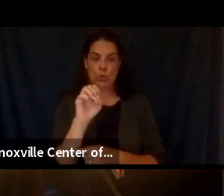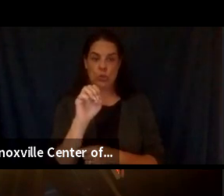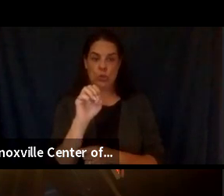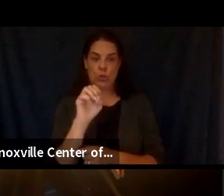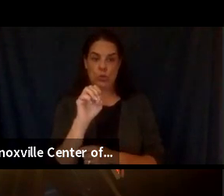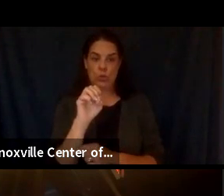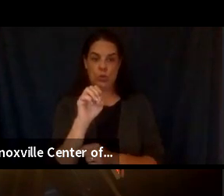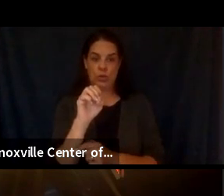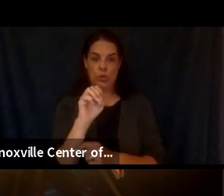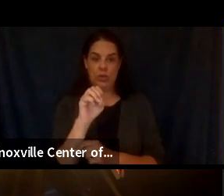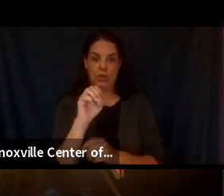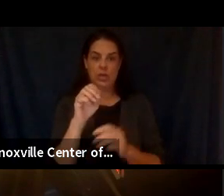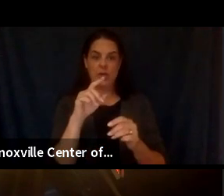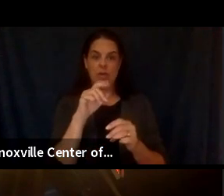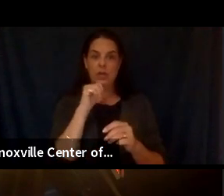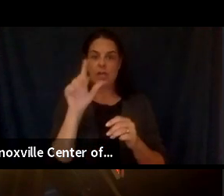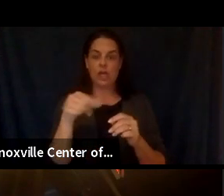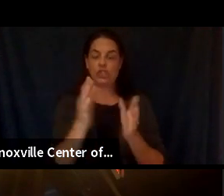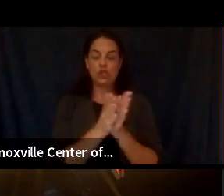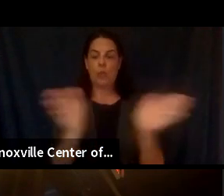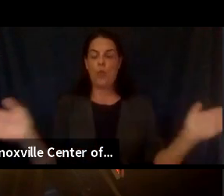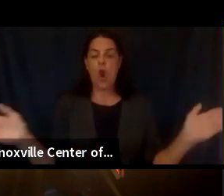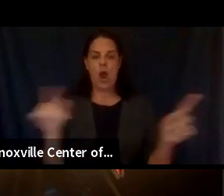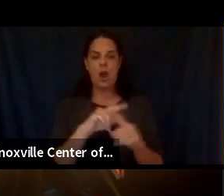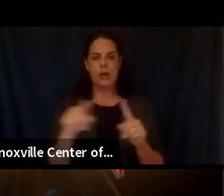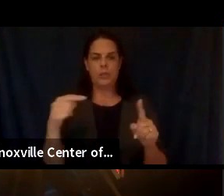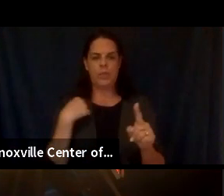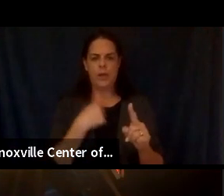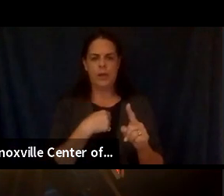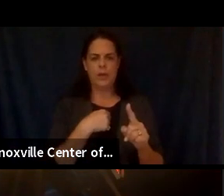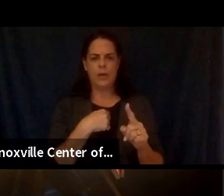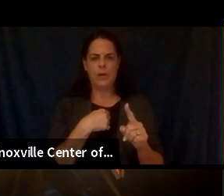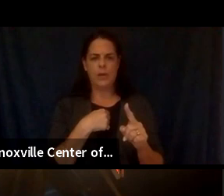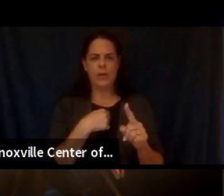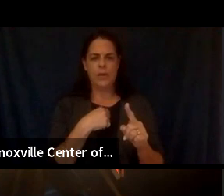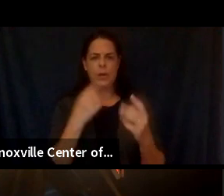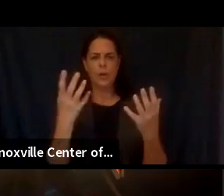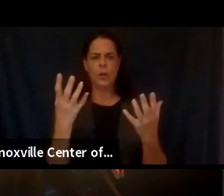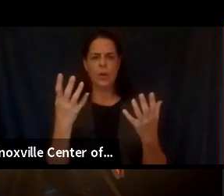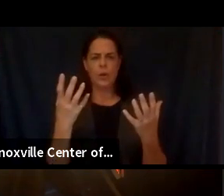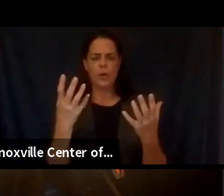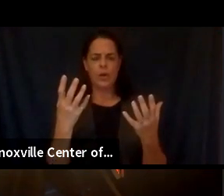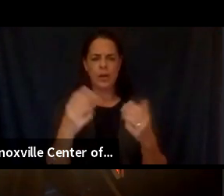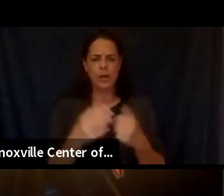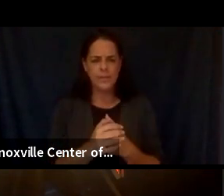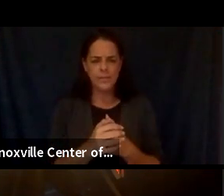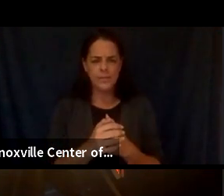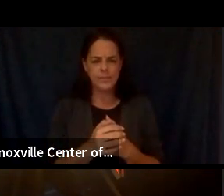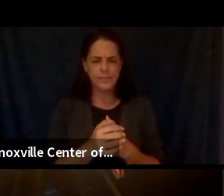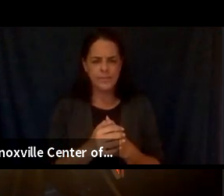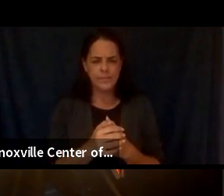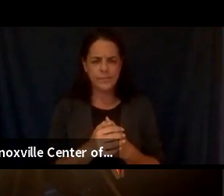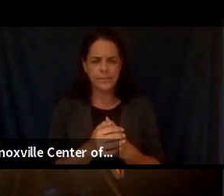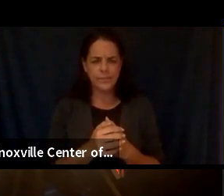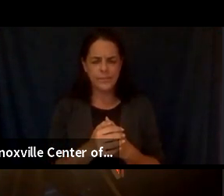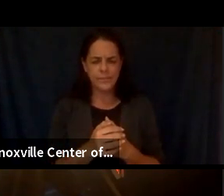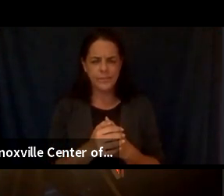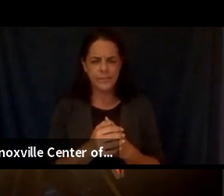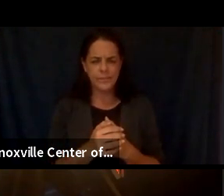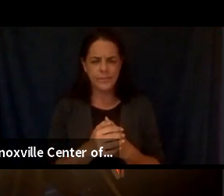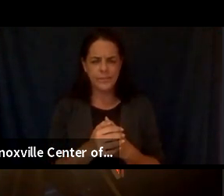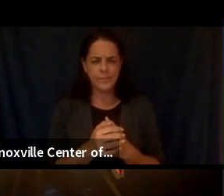blunt approach of just broad swaths, and hence this deliberation about the brown